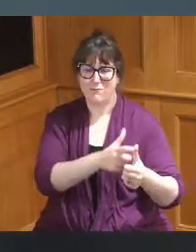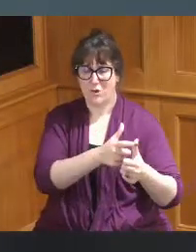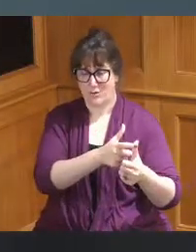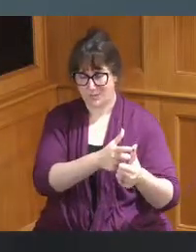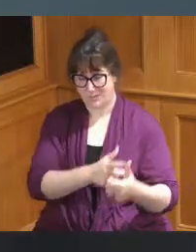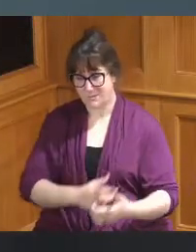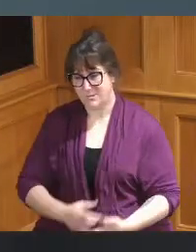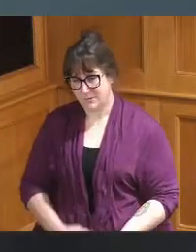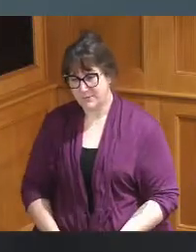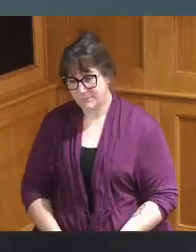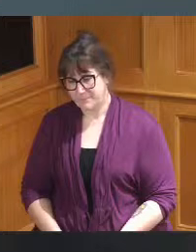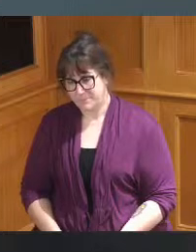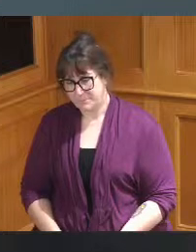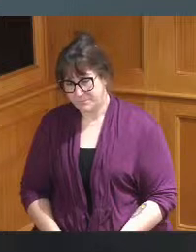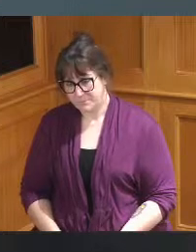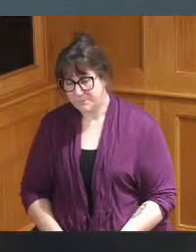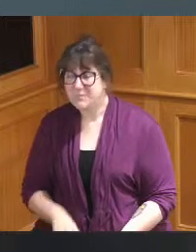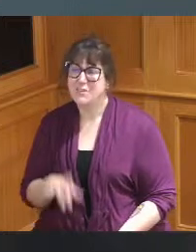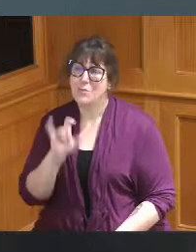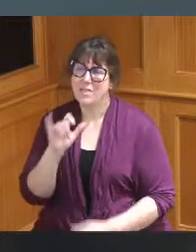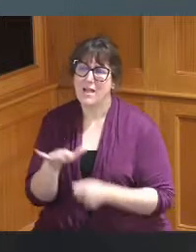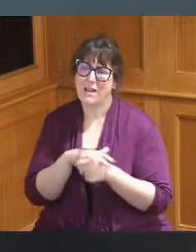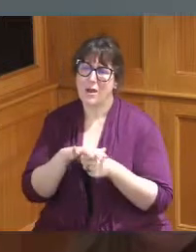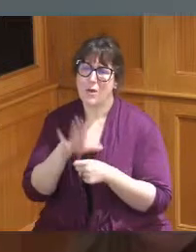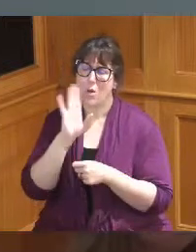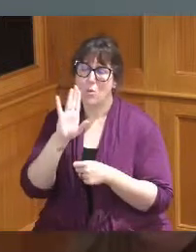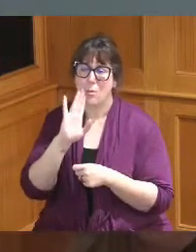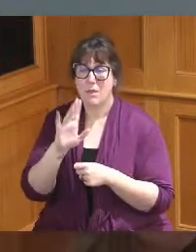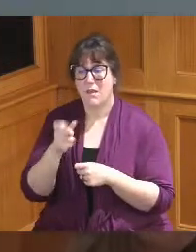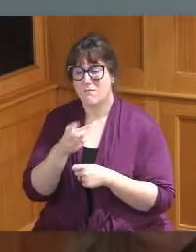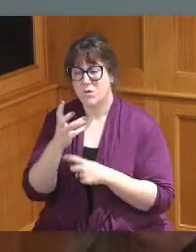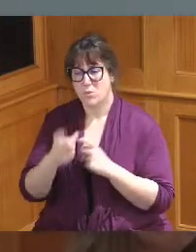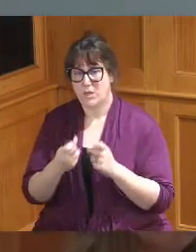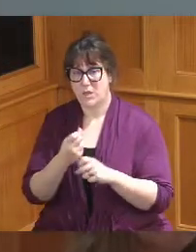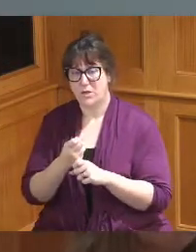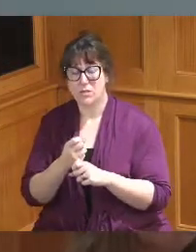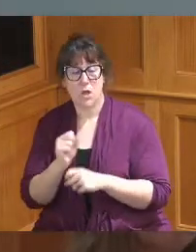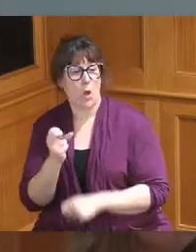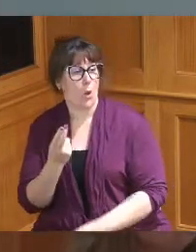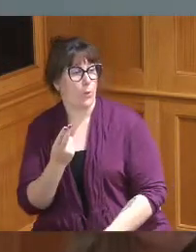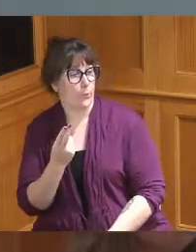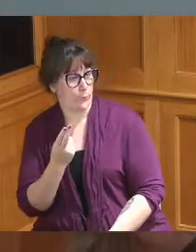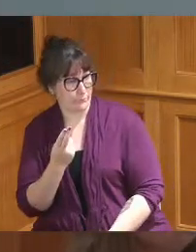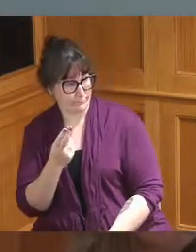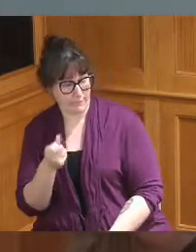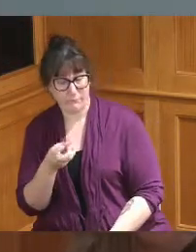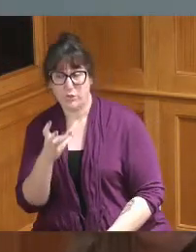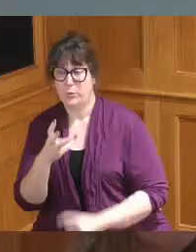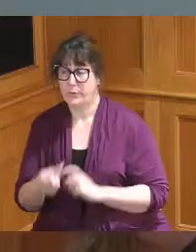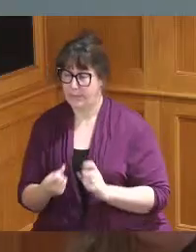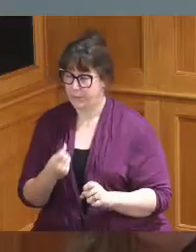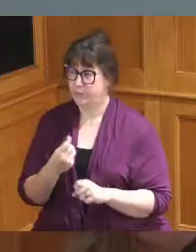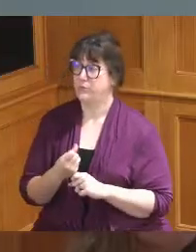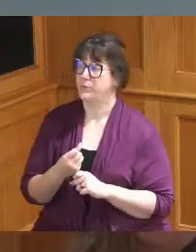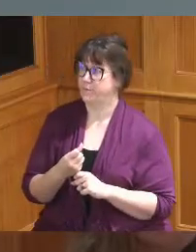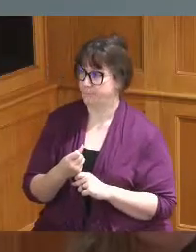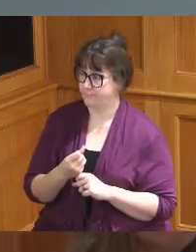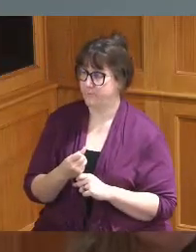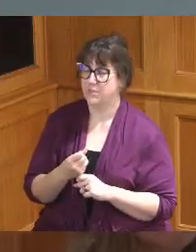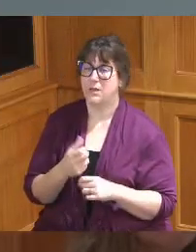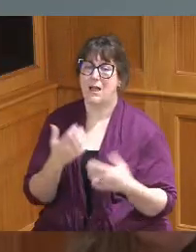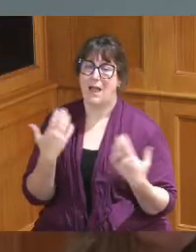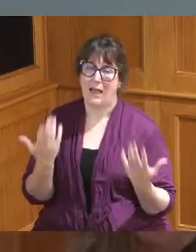Yeah. But anyway, that's okay. It'll take a few years to step through it. But Oh boy, there we go to a few years. it's a fairly